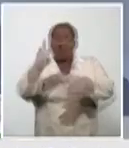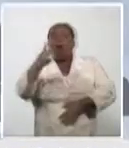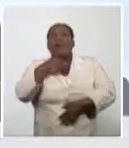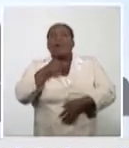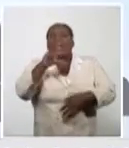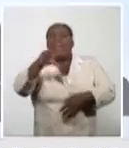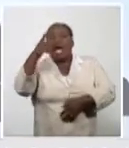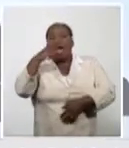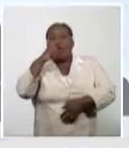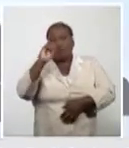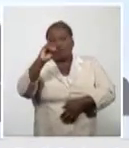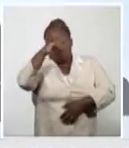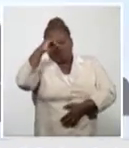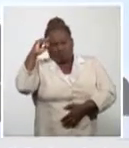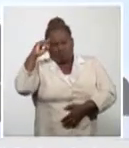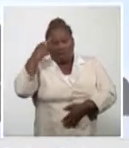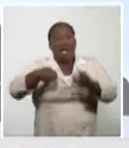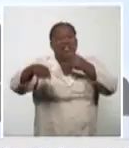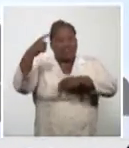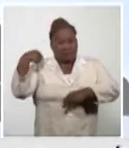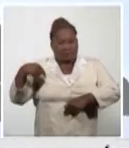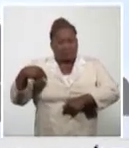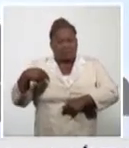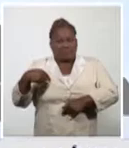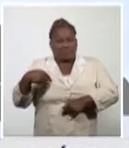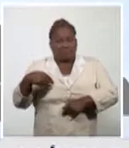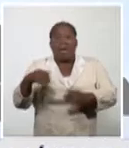94.7%. Of the